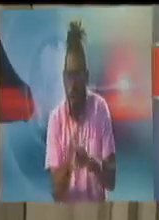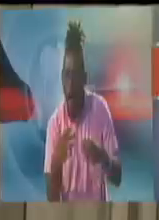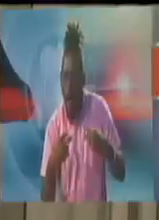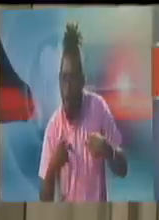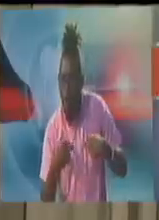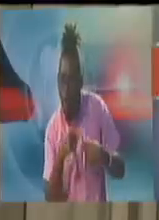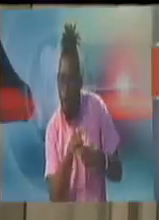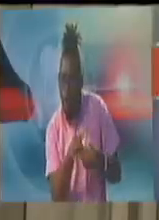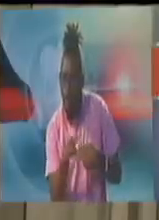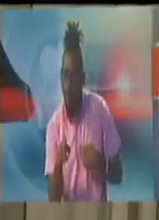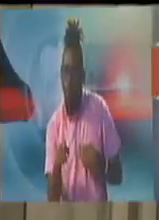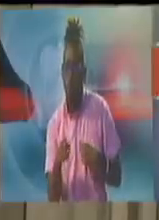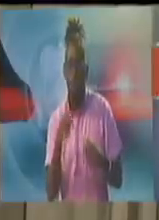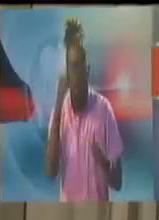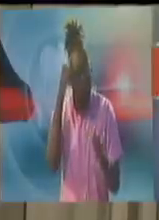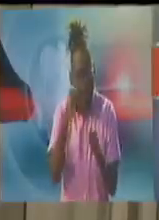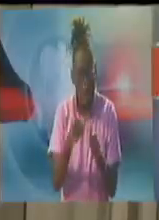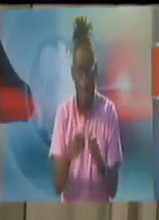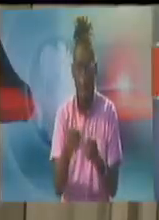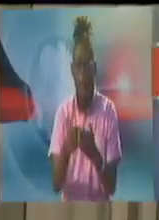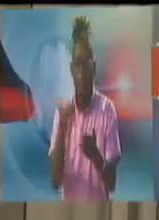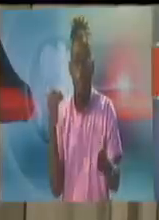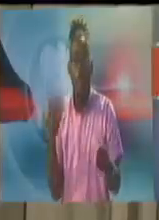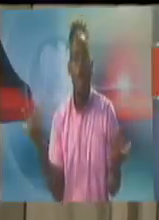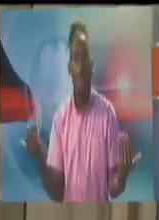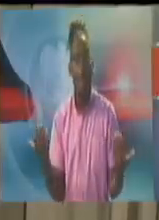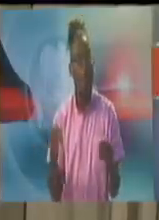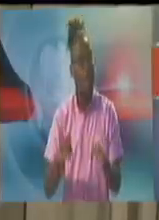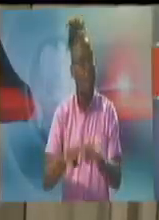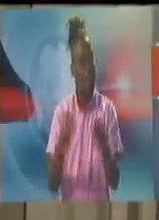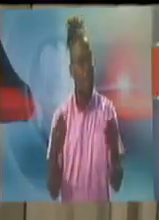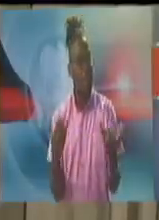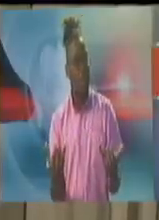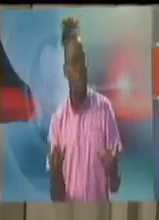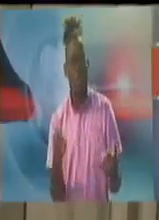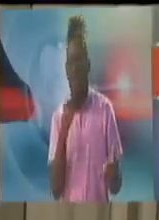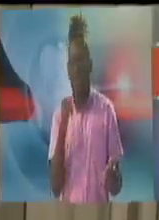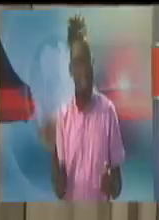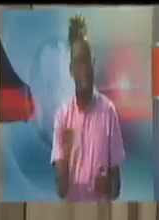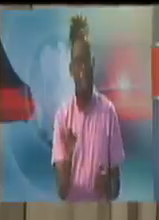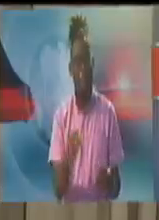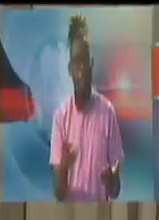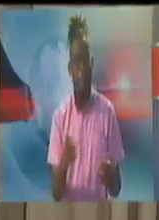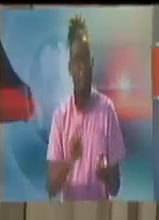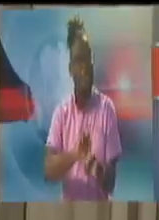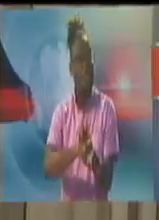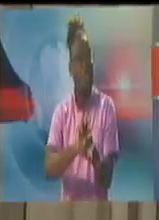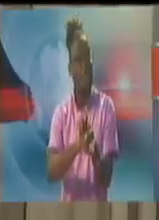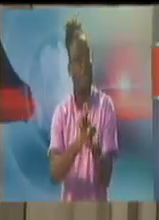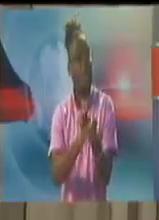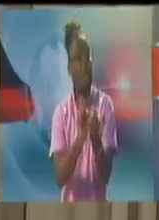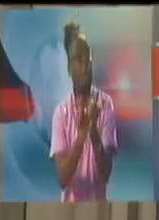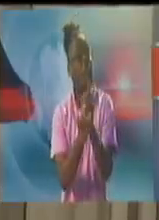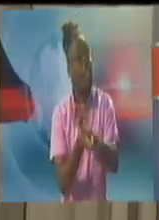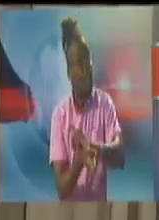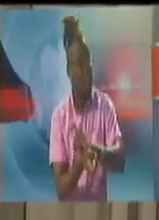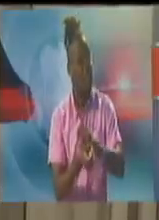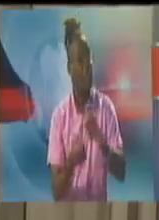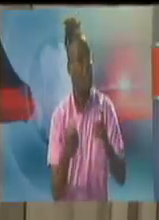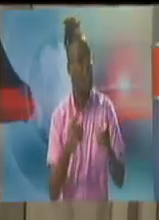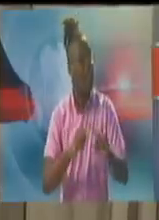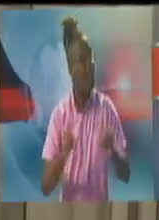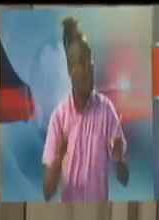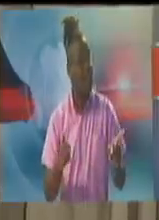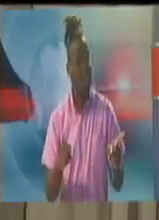to today, how different things have changed and measures have been implemented. On the 23rd of March, the agreement with the government of Barbados